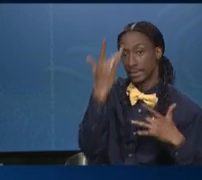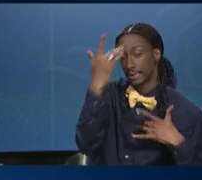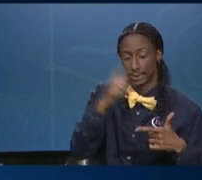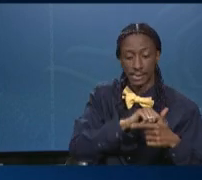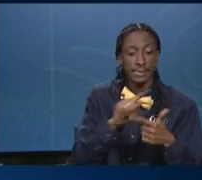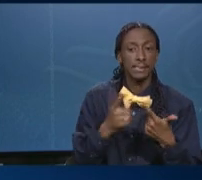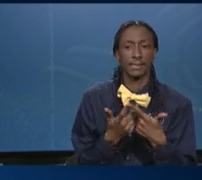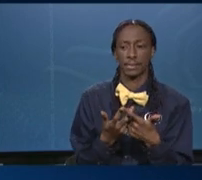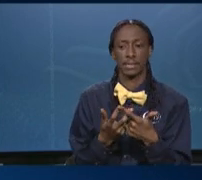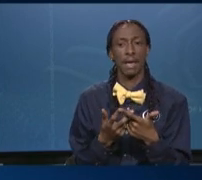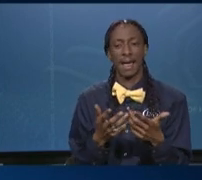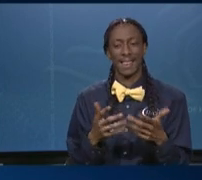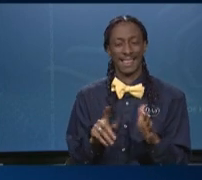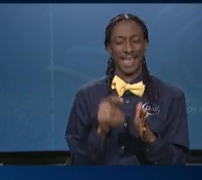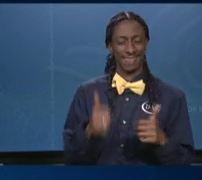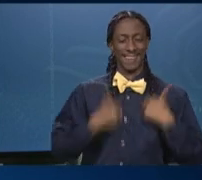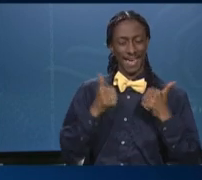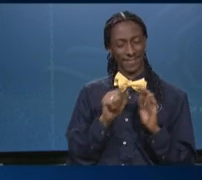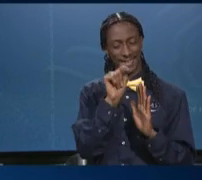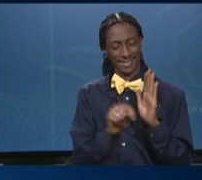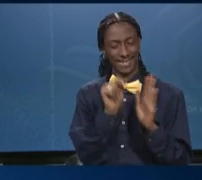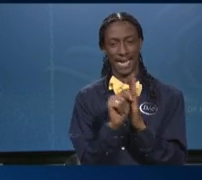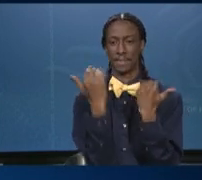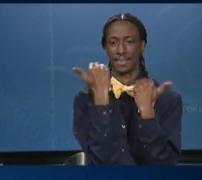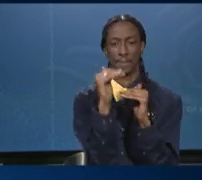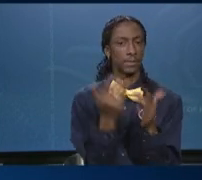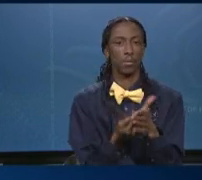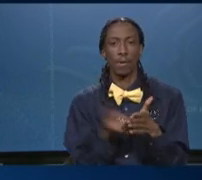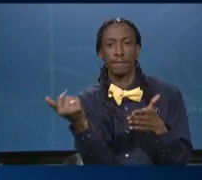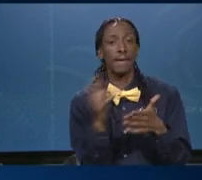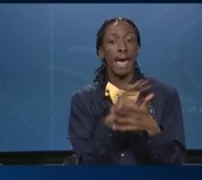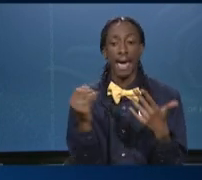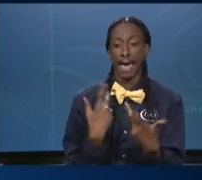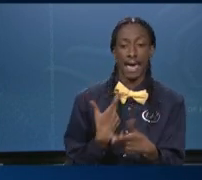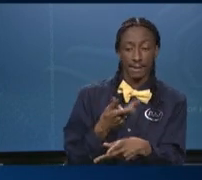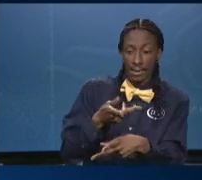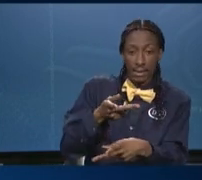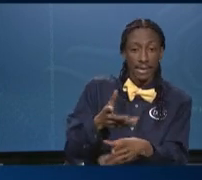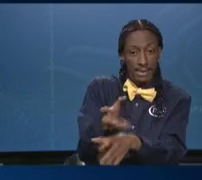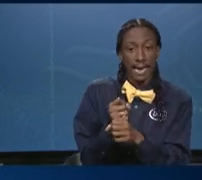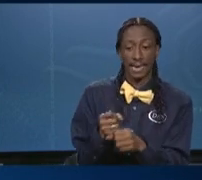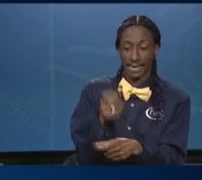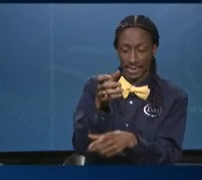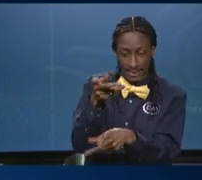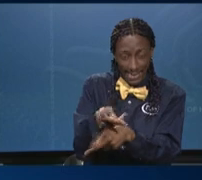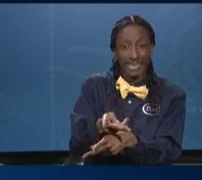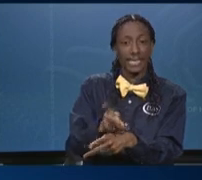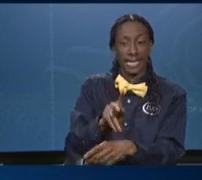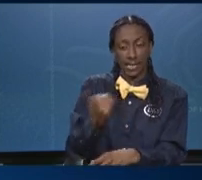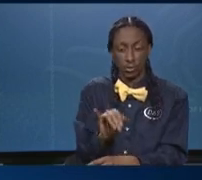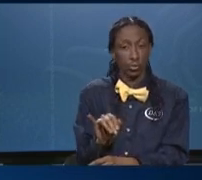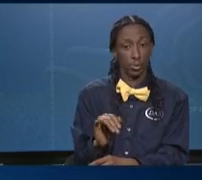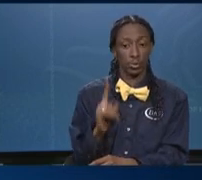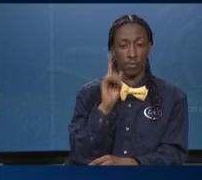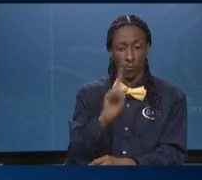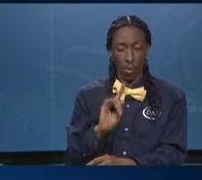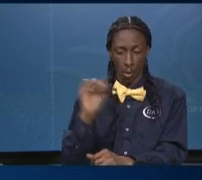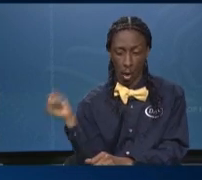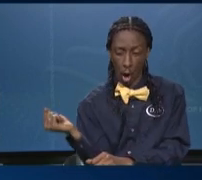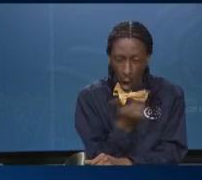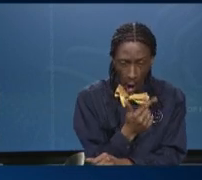eliminating lifetime limits on coverage, and it secured coverage for young adult children in all families until they turn